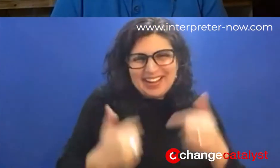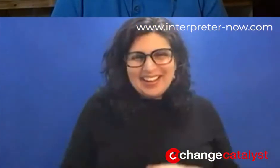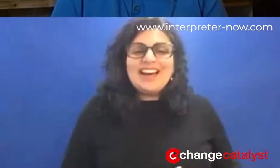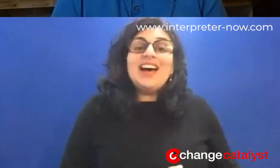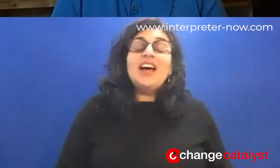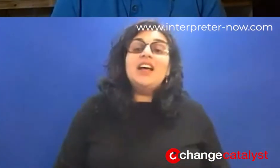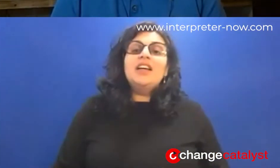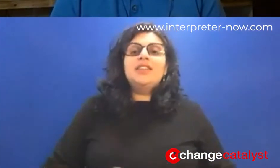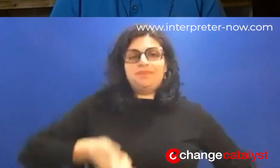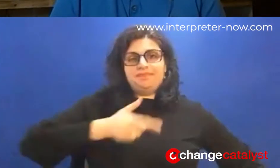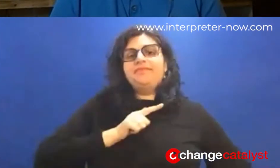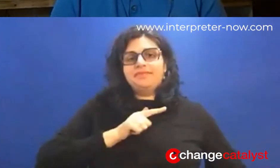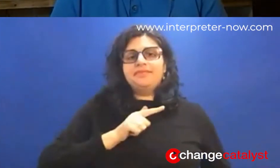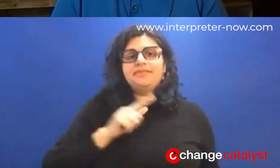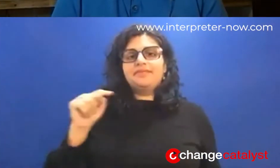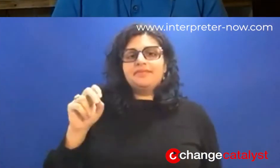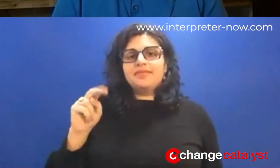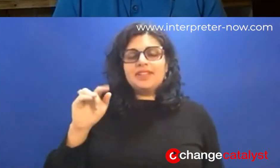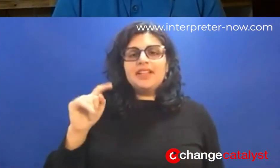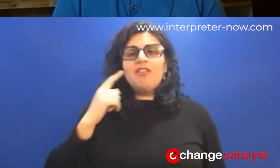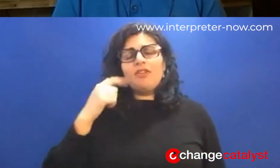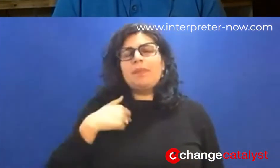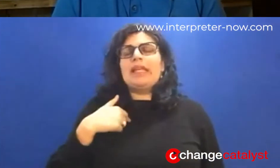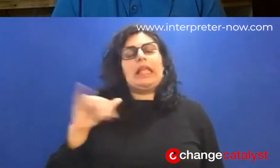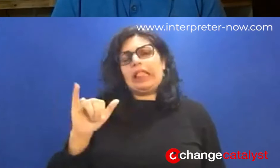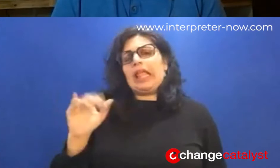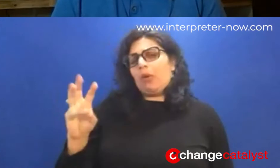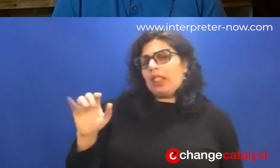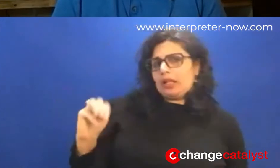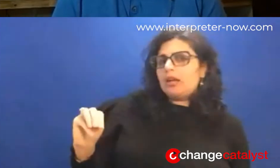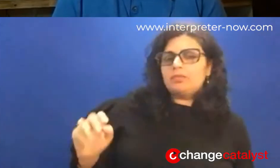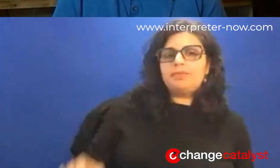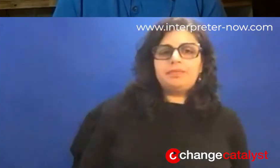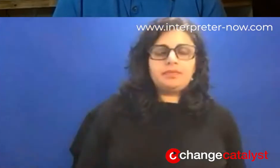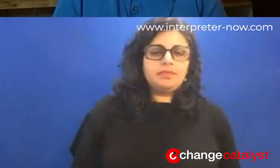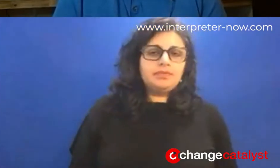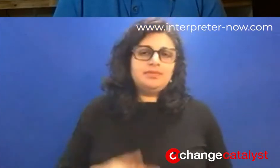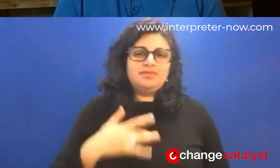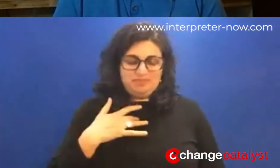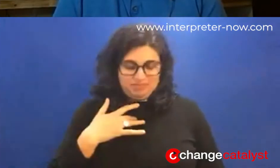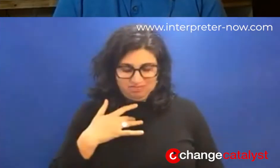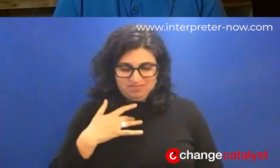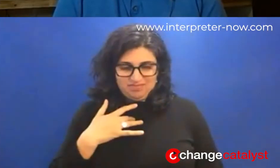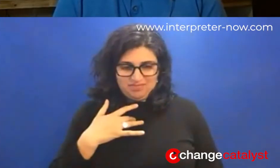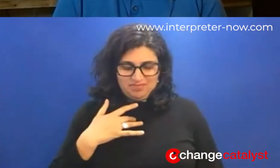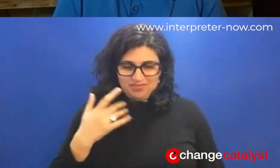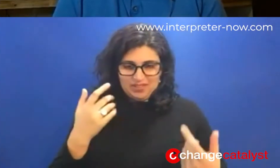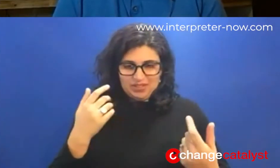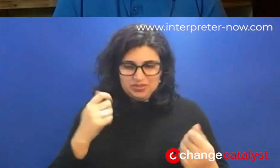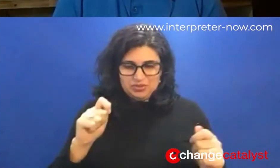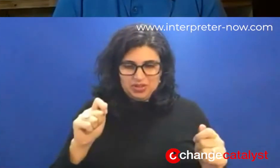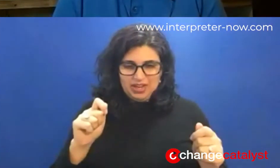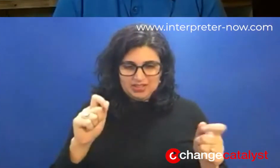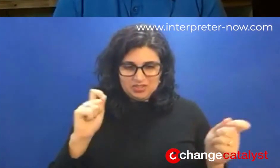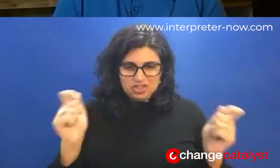For me, much like William, I really felt that I was in a space trying to change things,